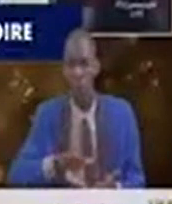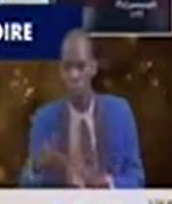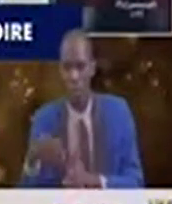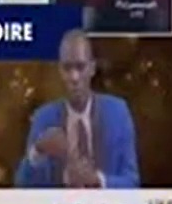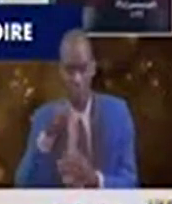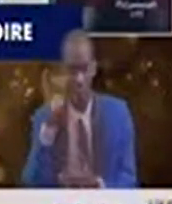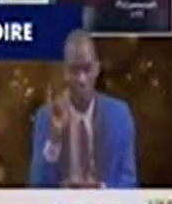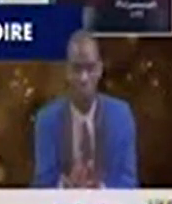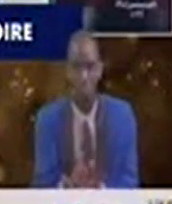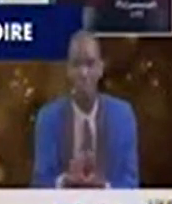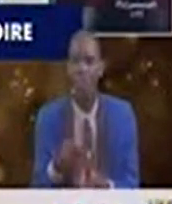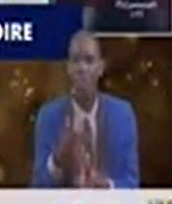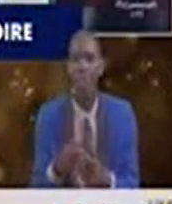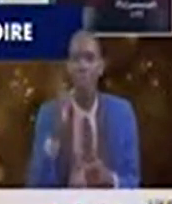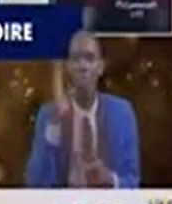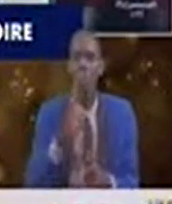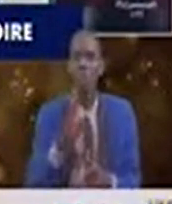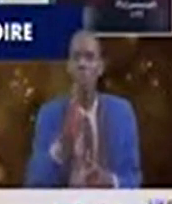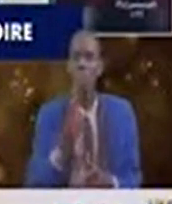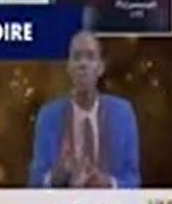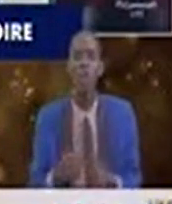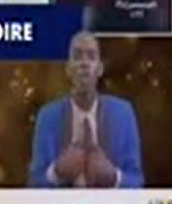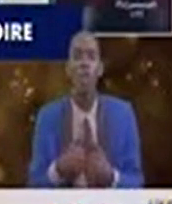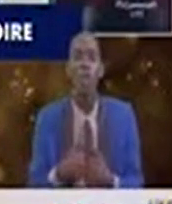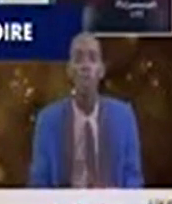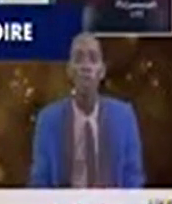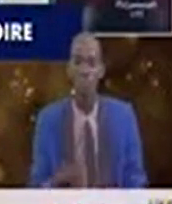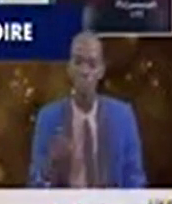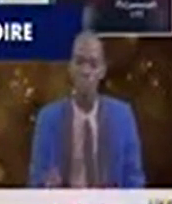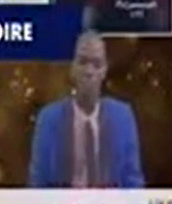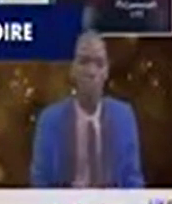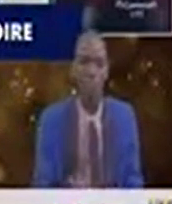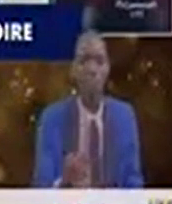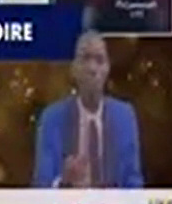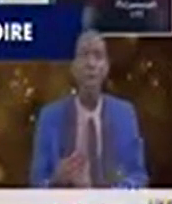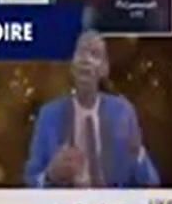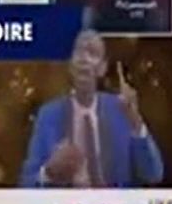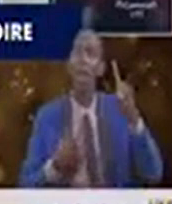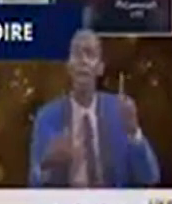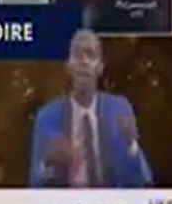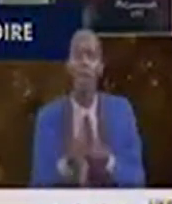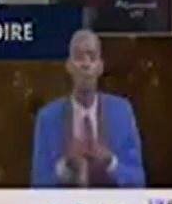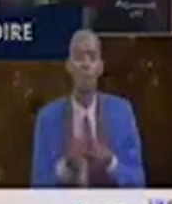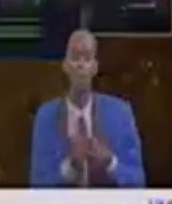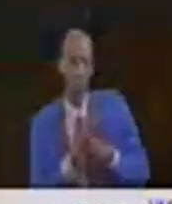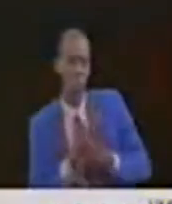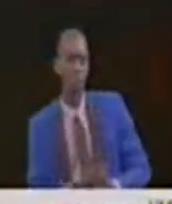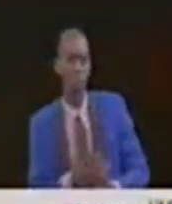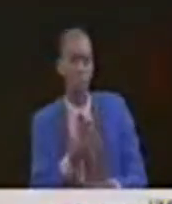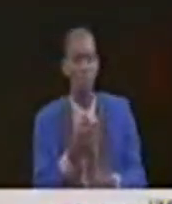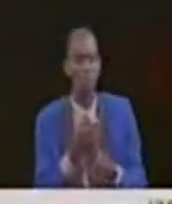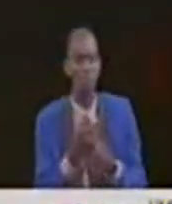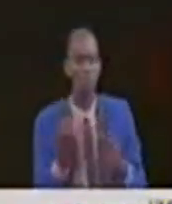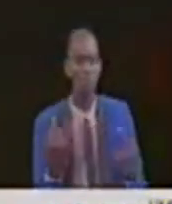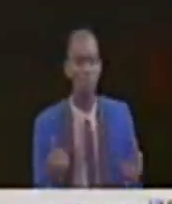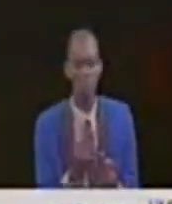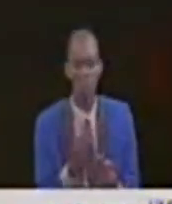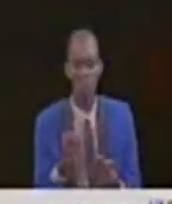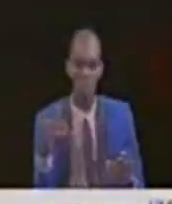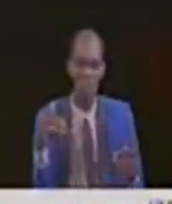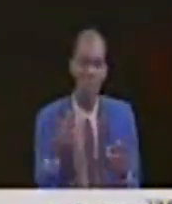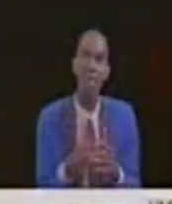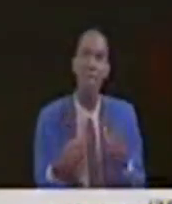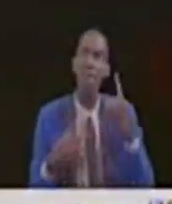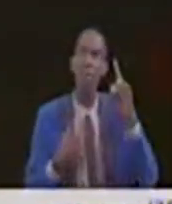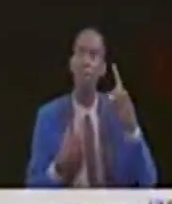to a lost eternity. I also withheld thee from sinning against me. Therefore,